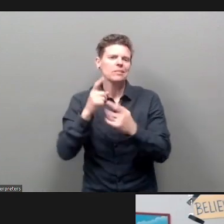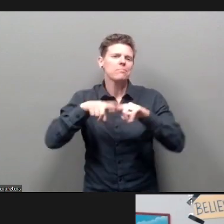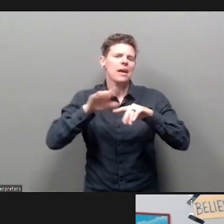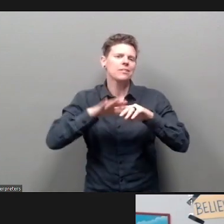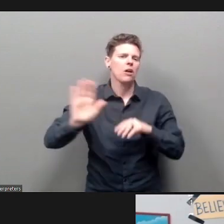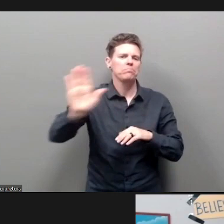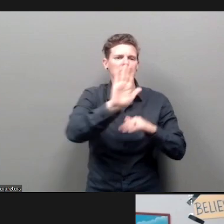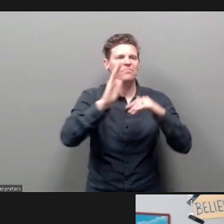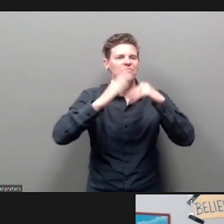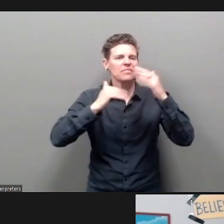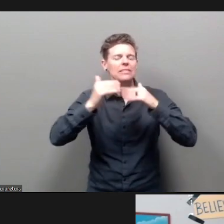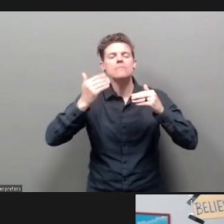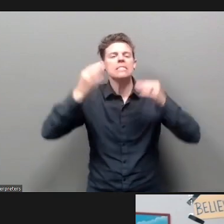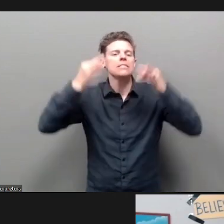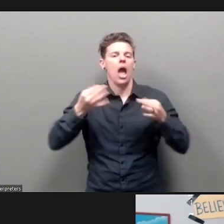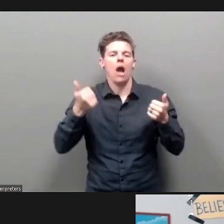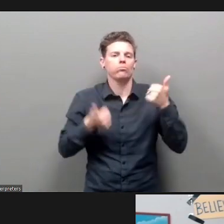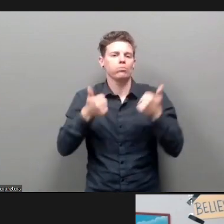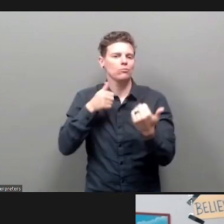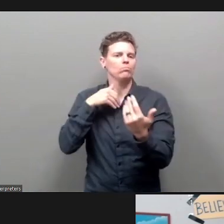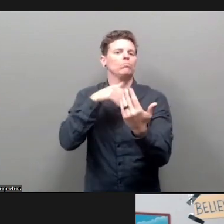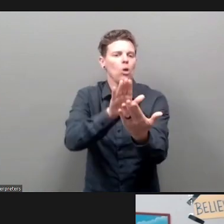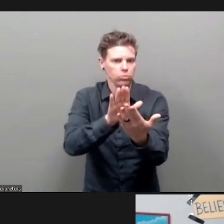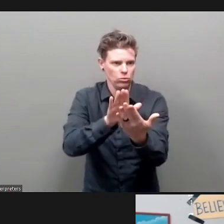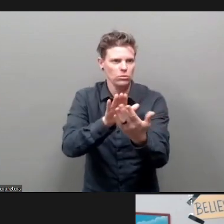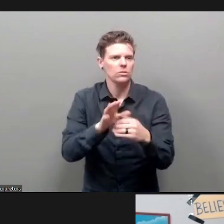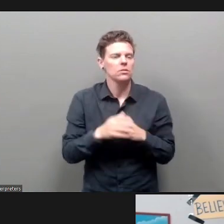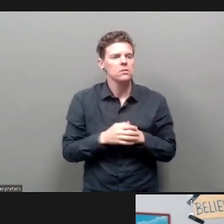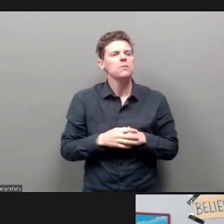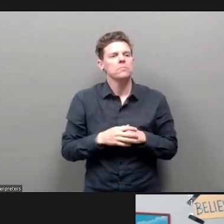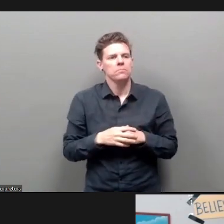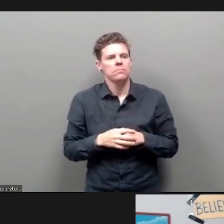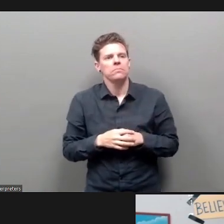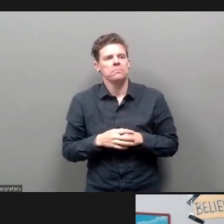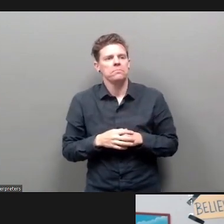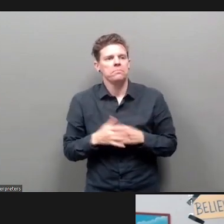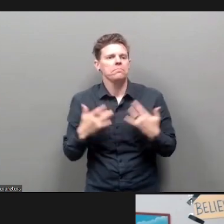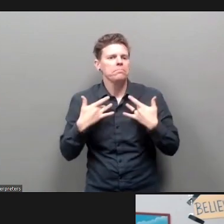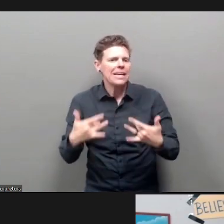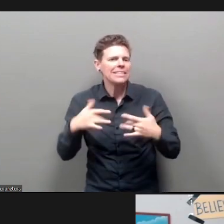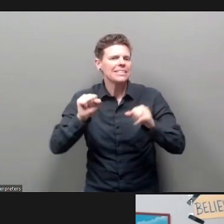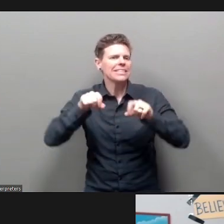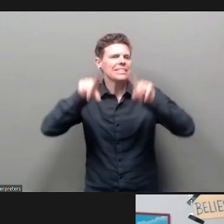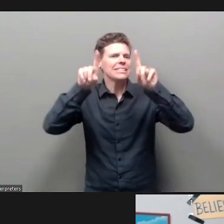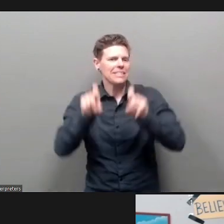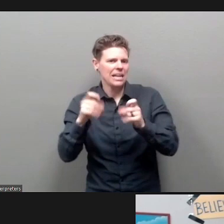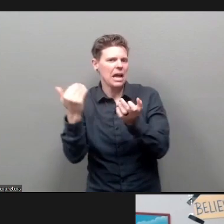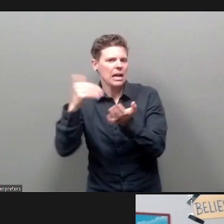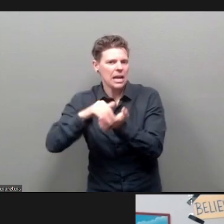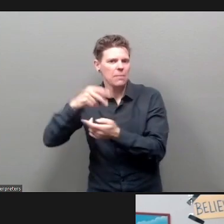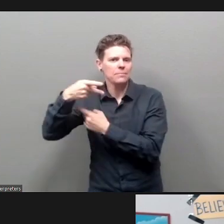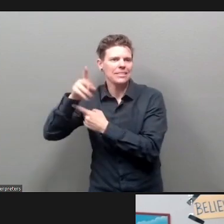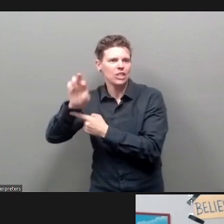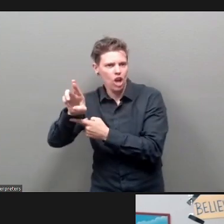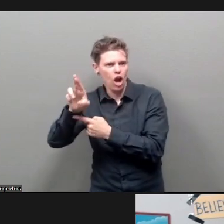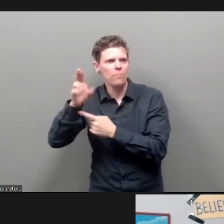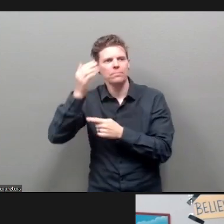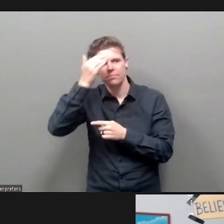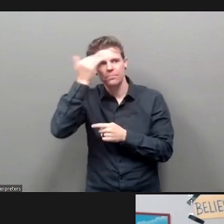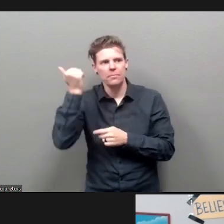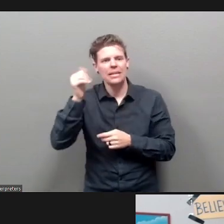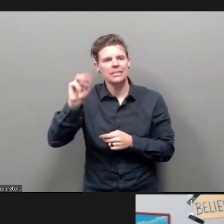the PCR just because it's such a scarce resource, not the PCR, but the monoclonal antibody treatment.